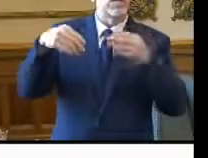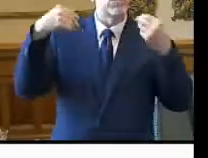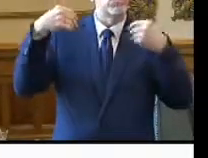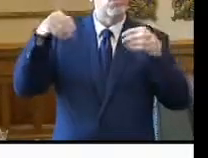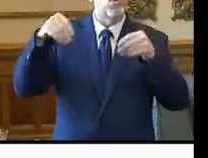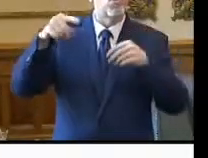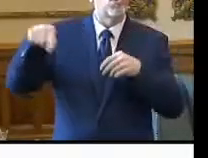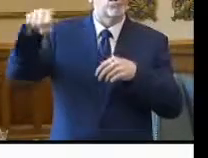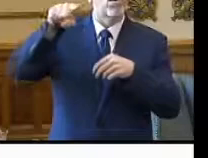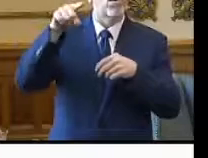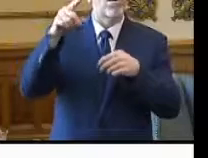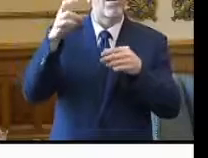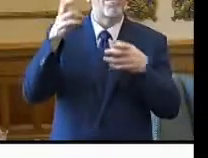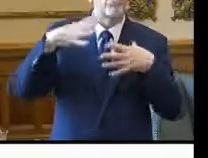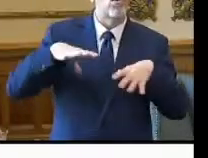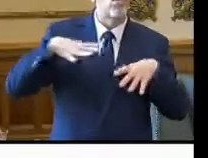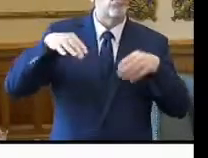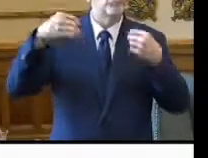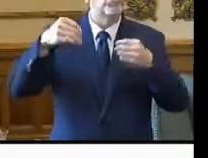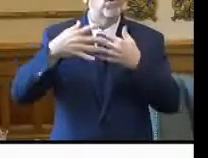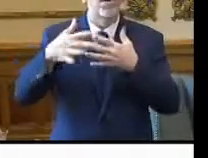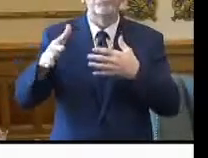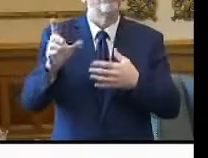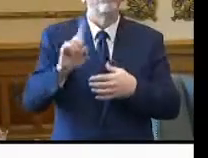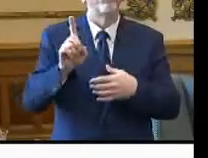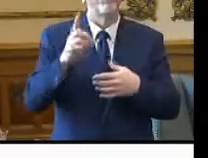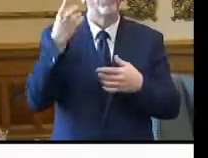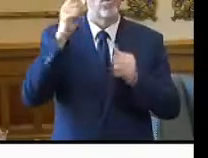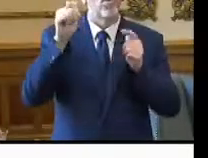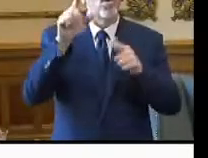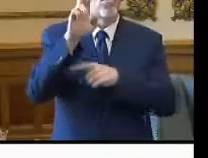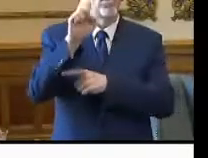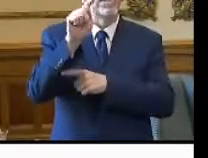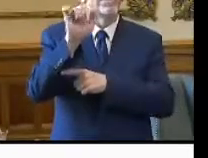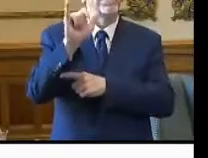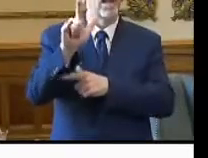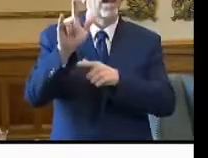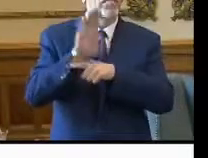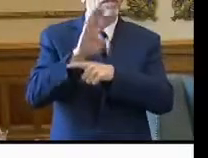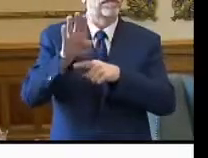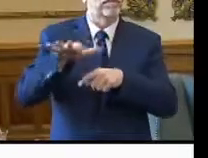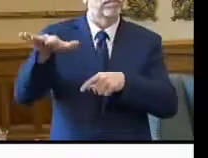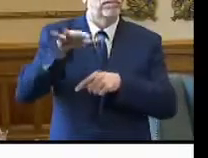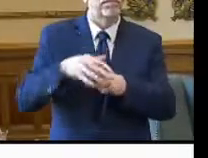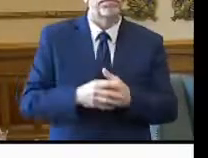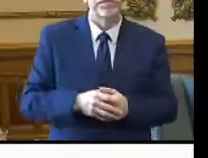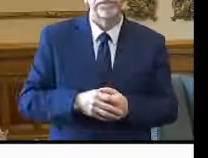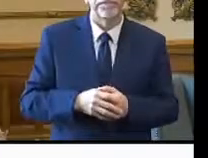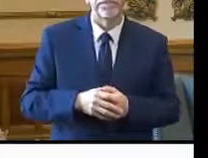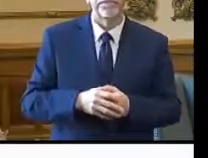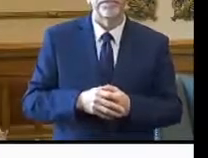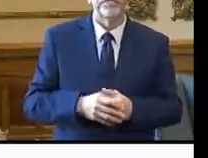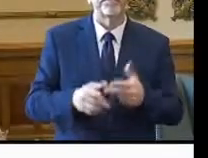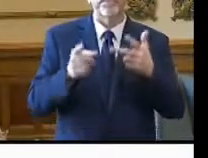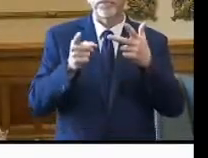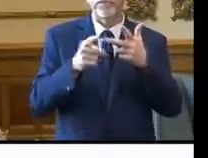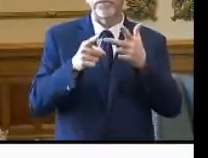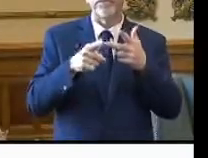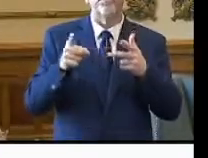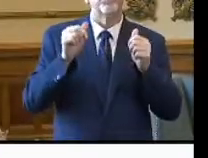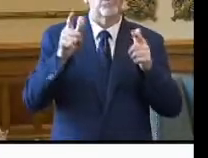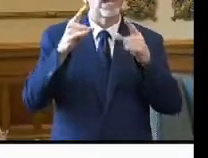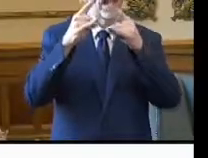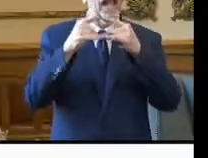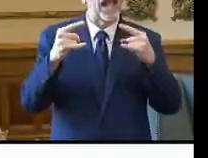the facility going forward for all retail businesses. Third, all of our